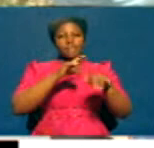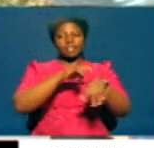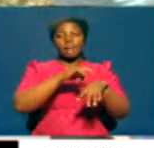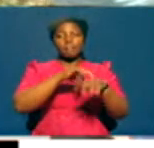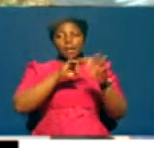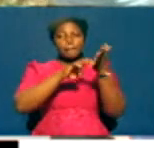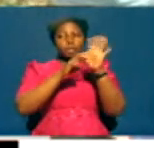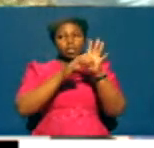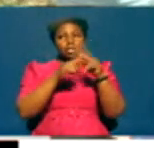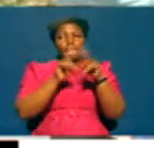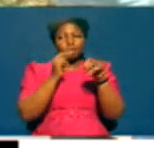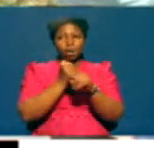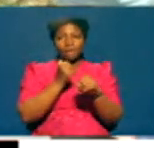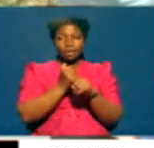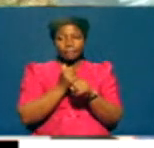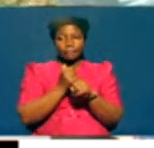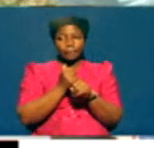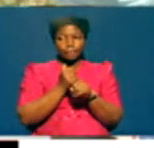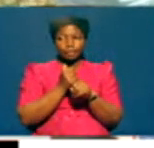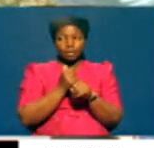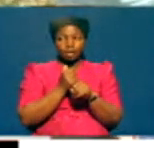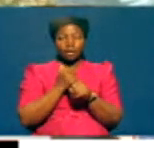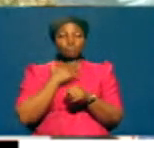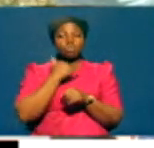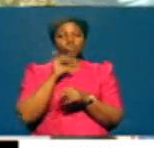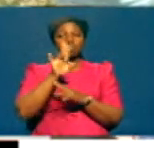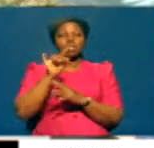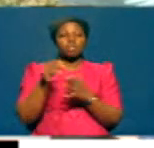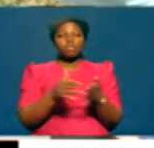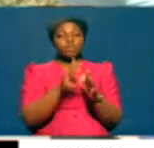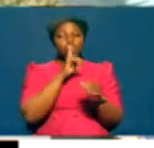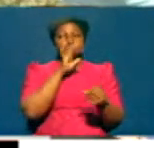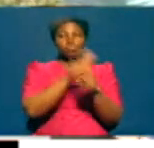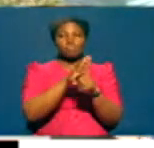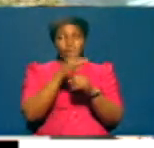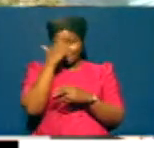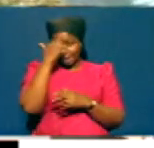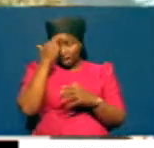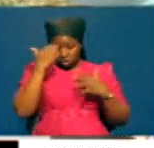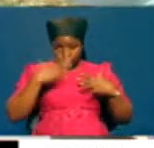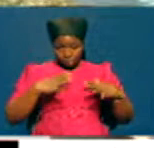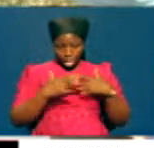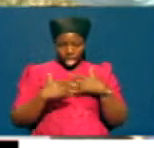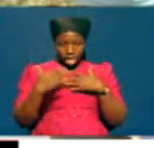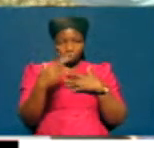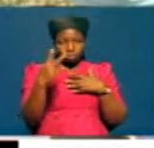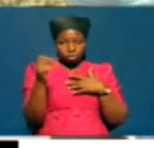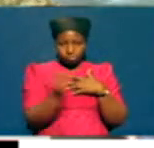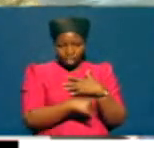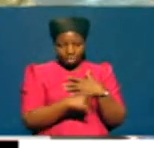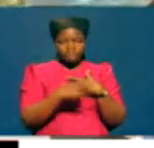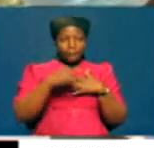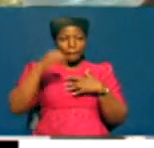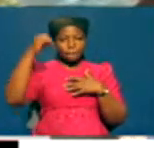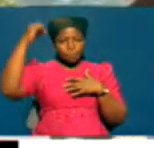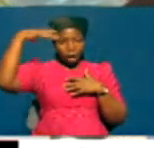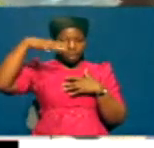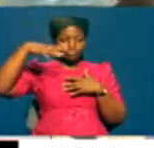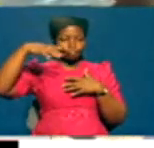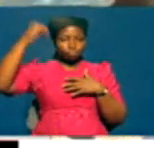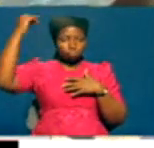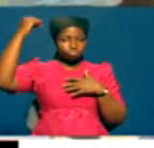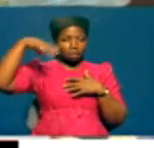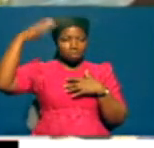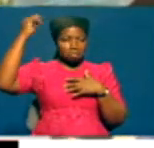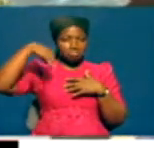this opportunity to assure residents of Narok that in 2 months' time, power fluctuation in Narok town will end